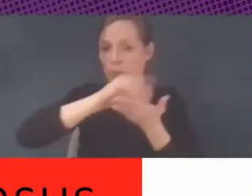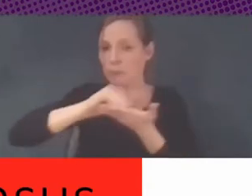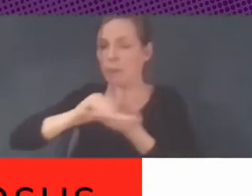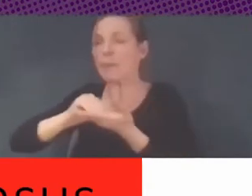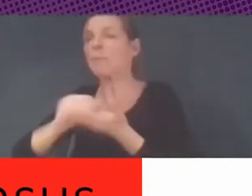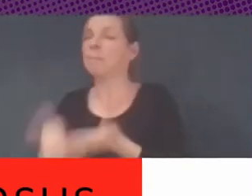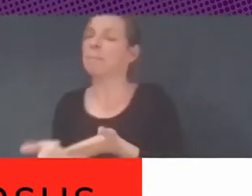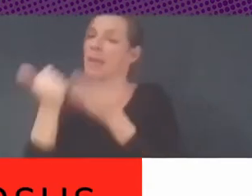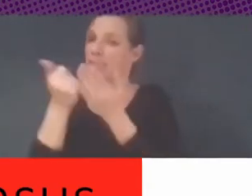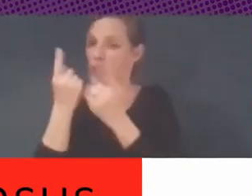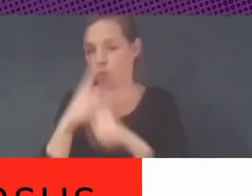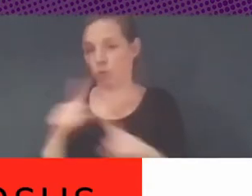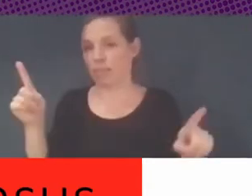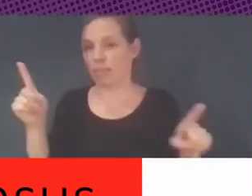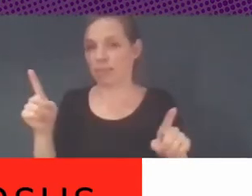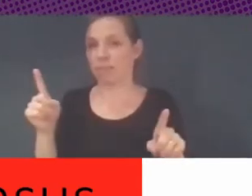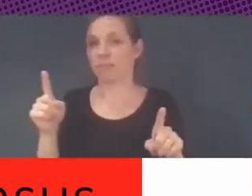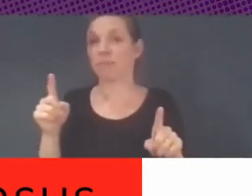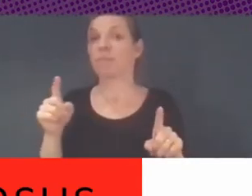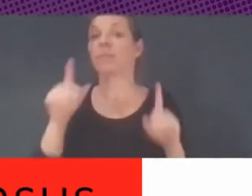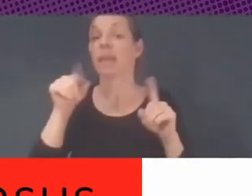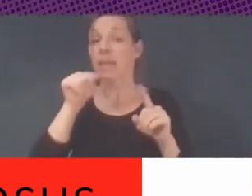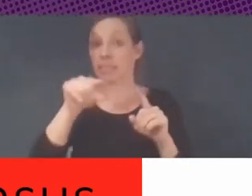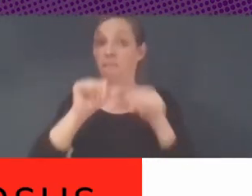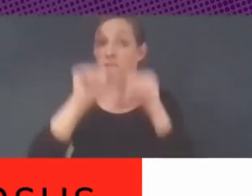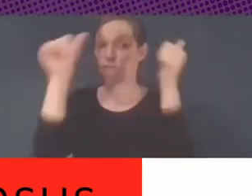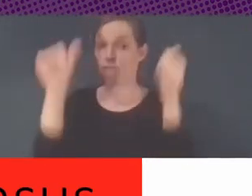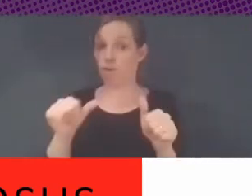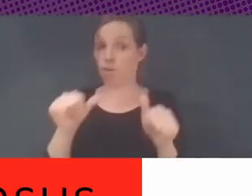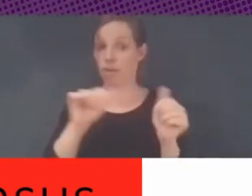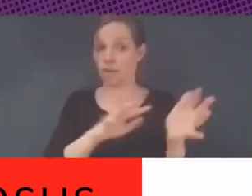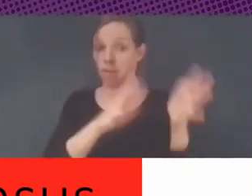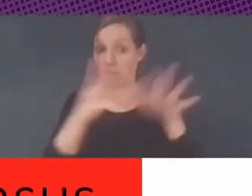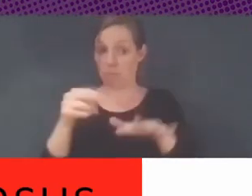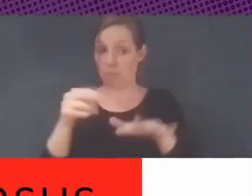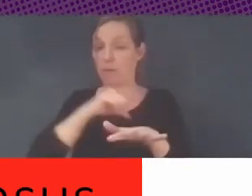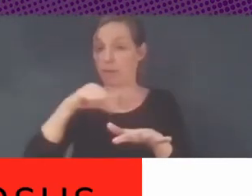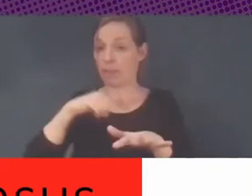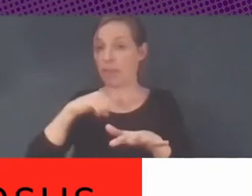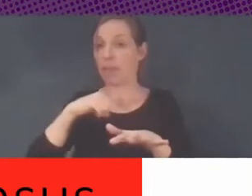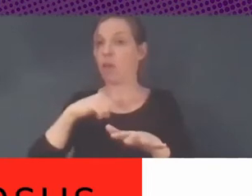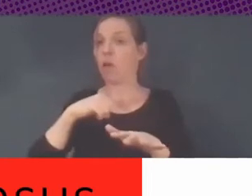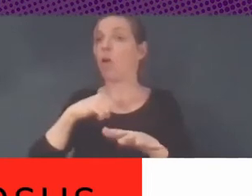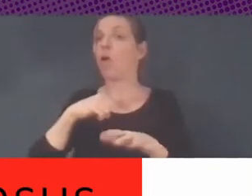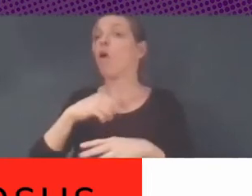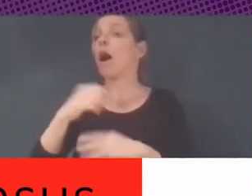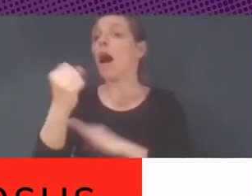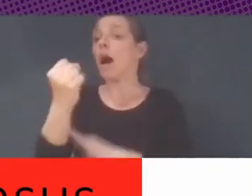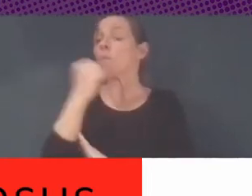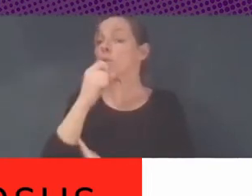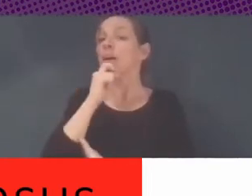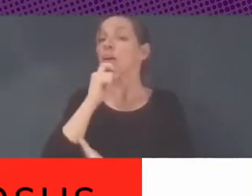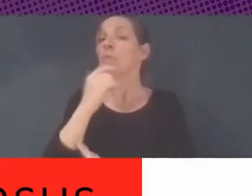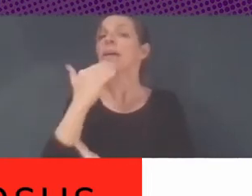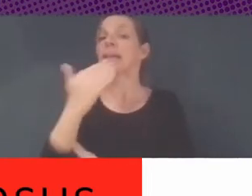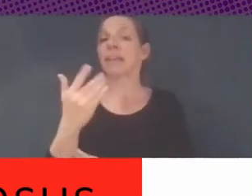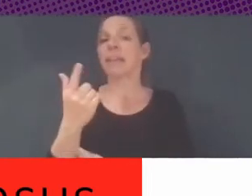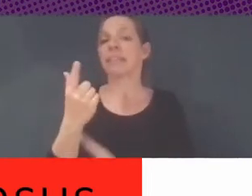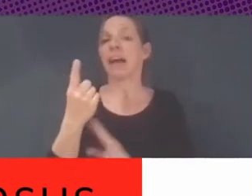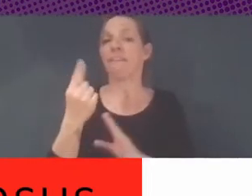and it relies on digital financialization or on digital surveillance